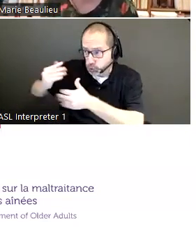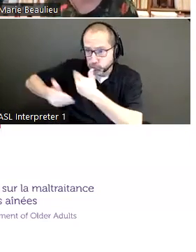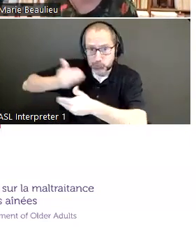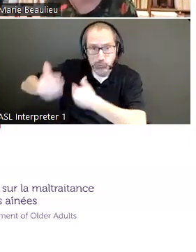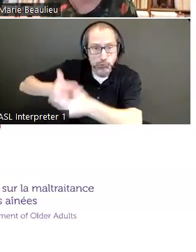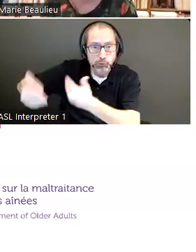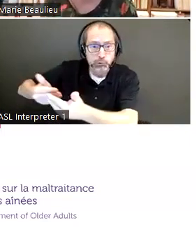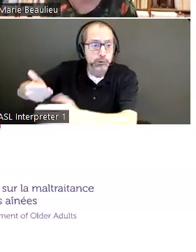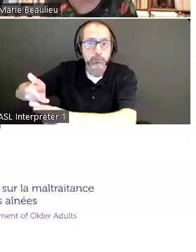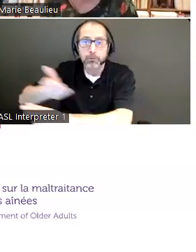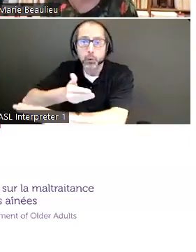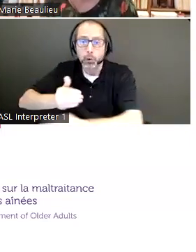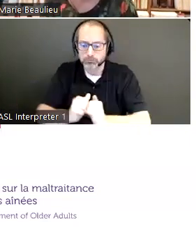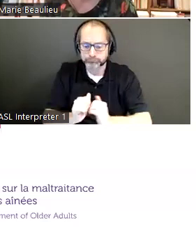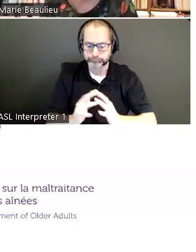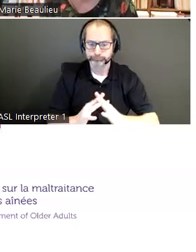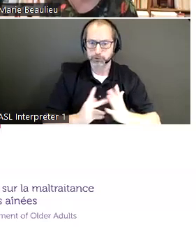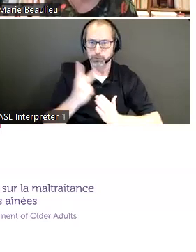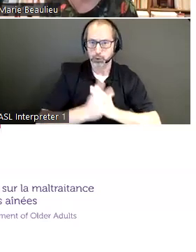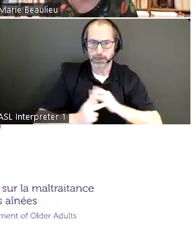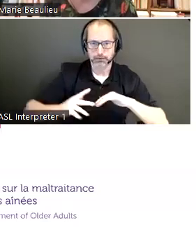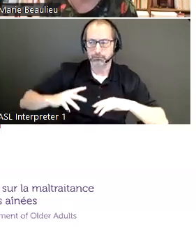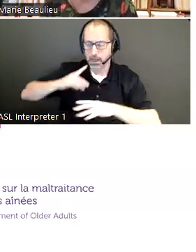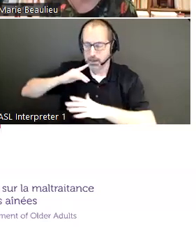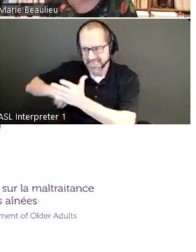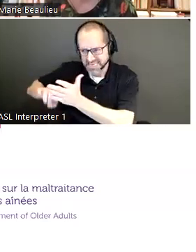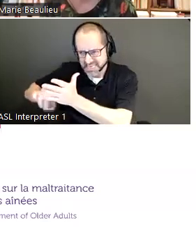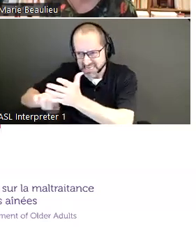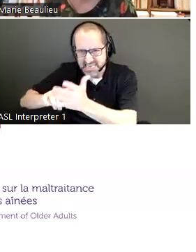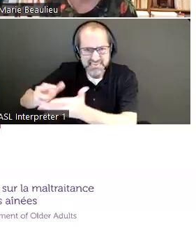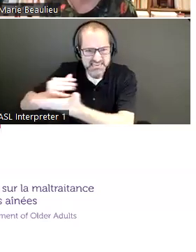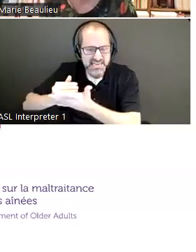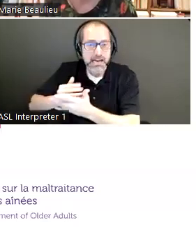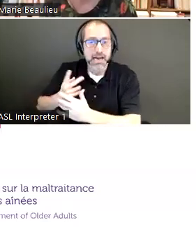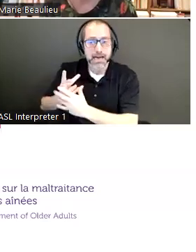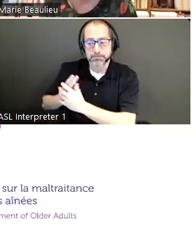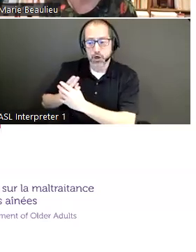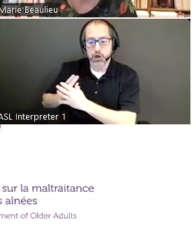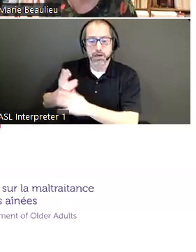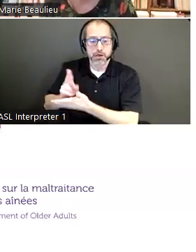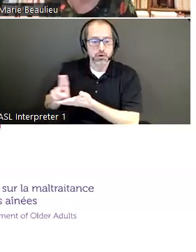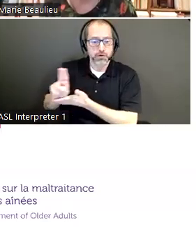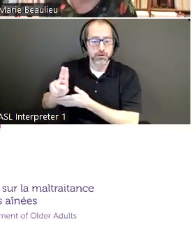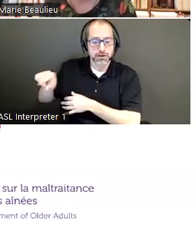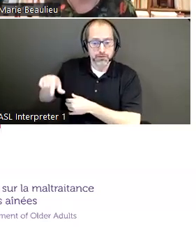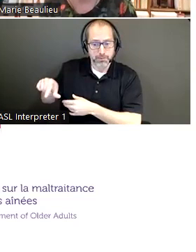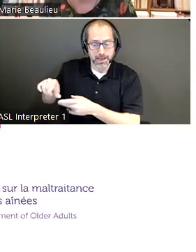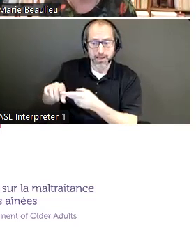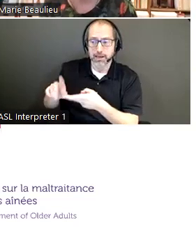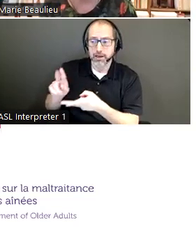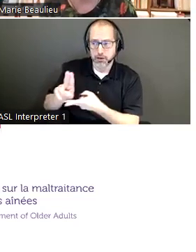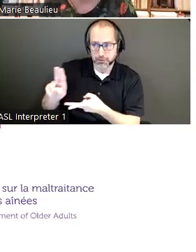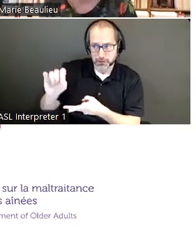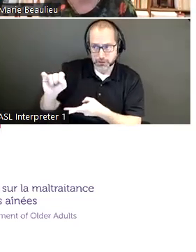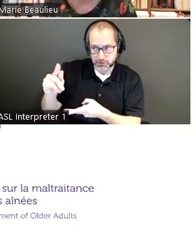before developing the program. I had the partner in University of Quebec in Trois-Rivières, another one in University of Sherbrooke. There's